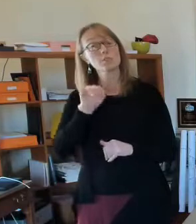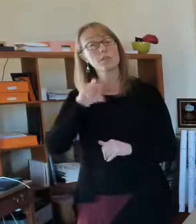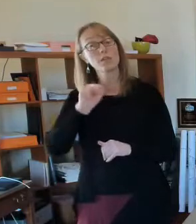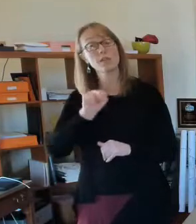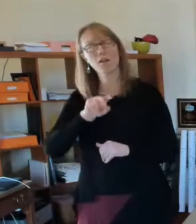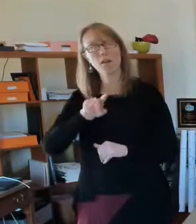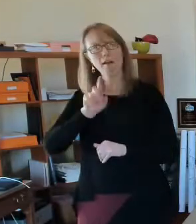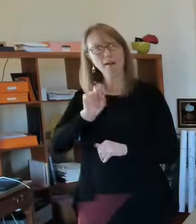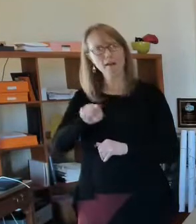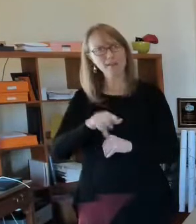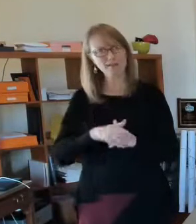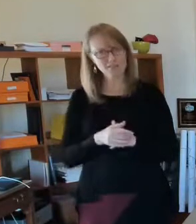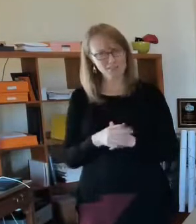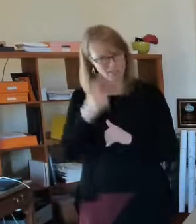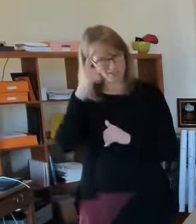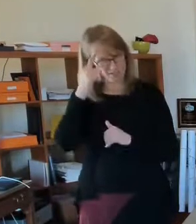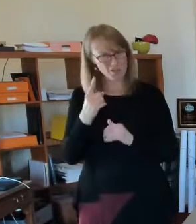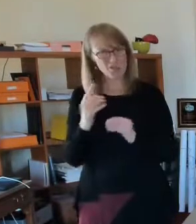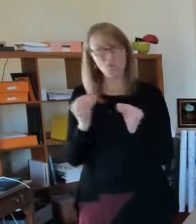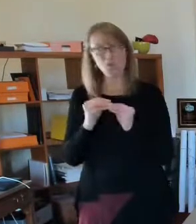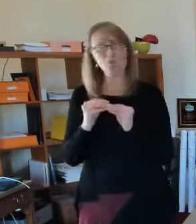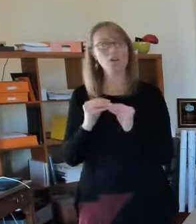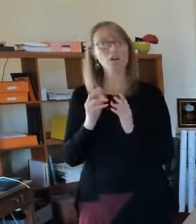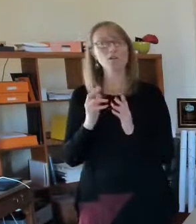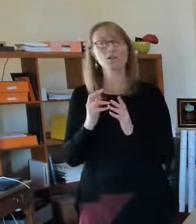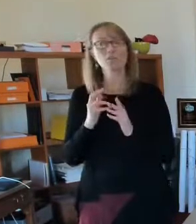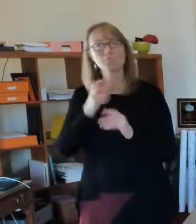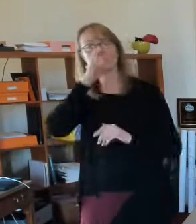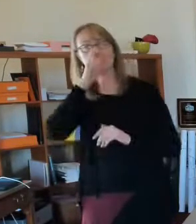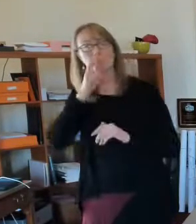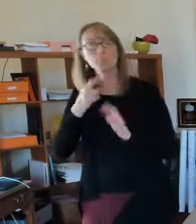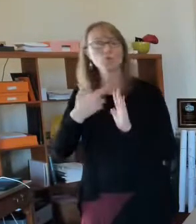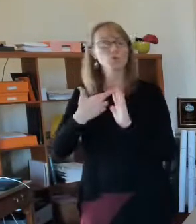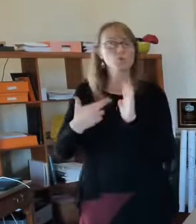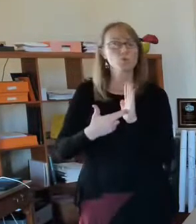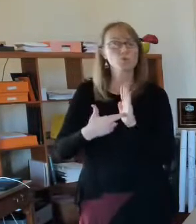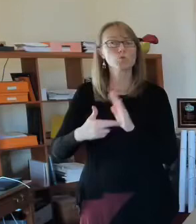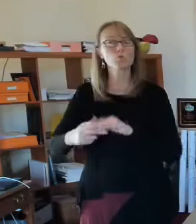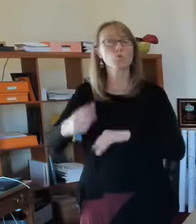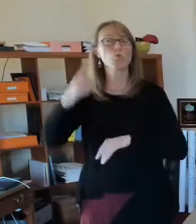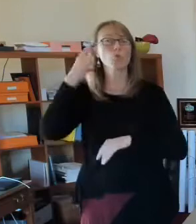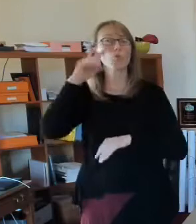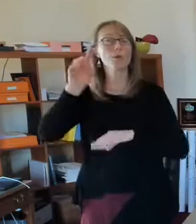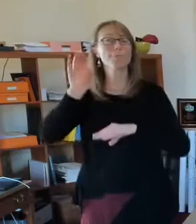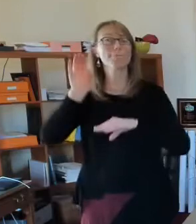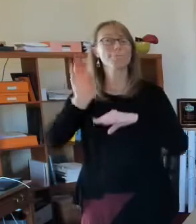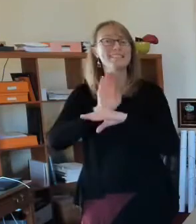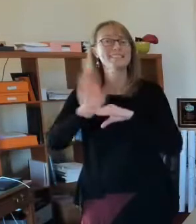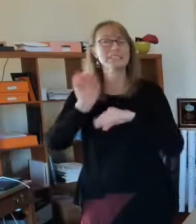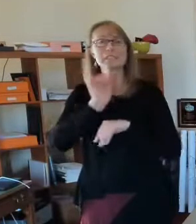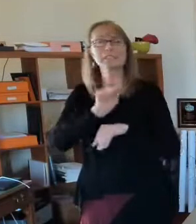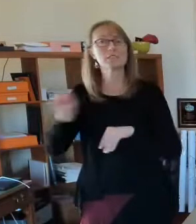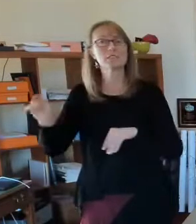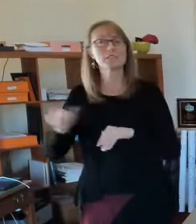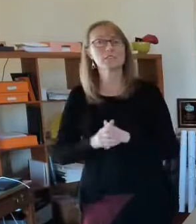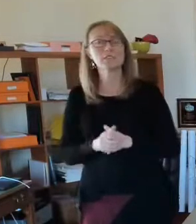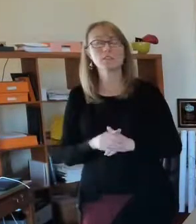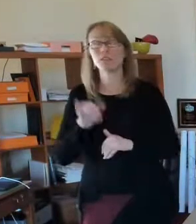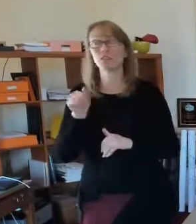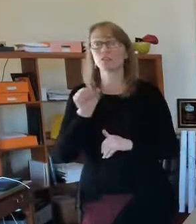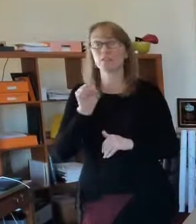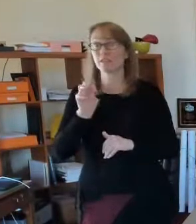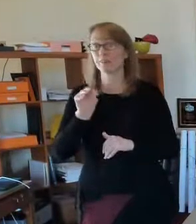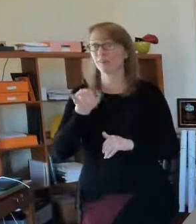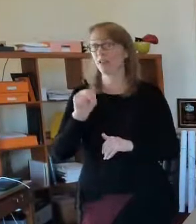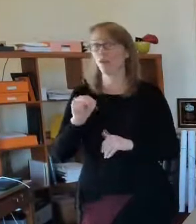additional restrictions that are under consideration having continued impact or further impact on businesses in the city? Jasmine, that is